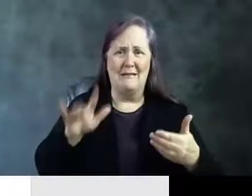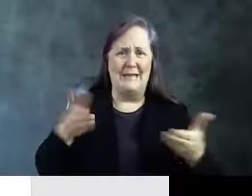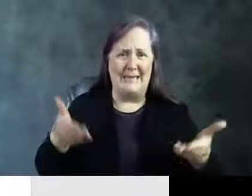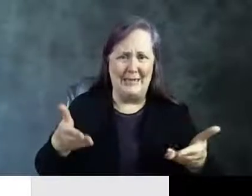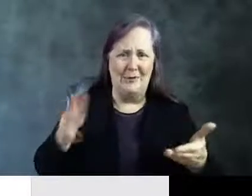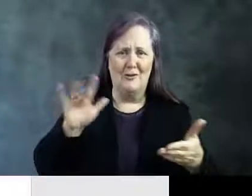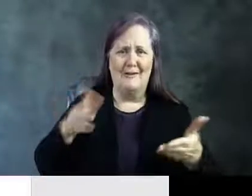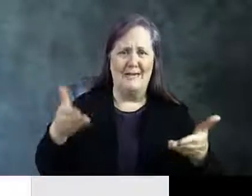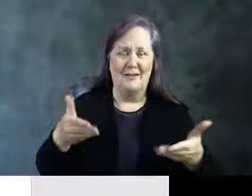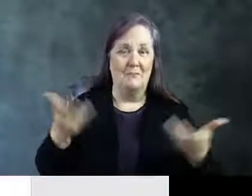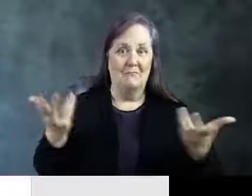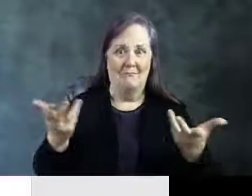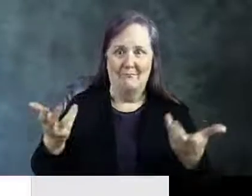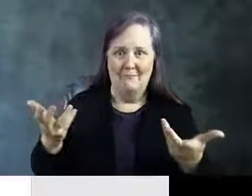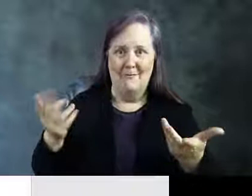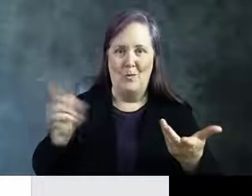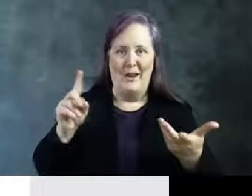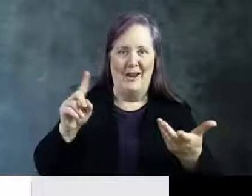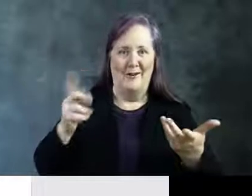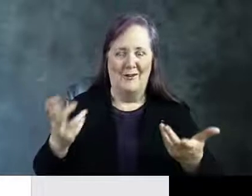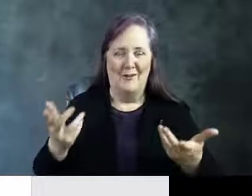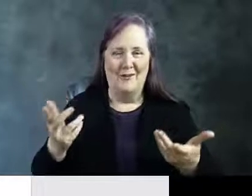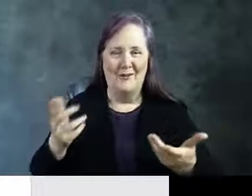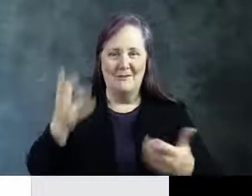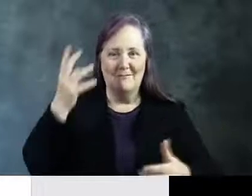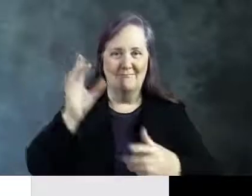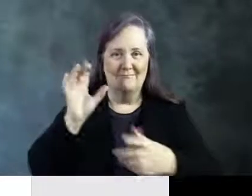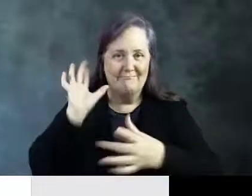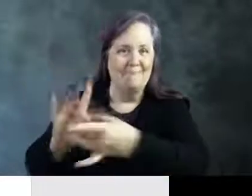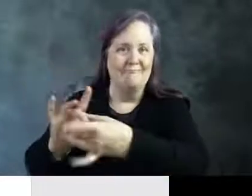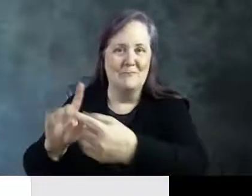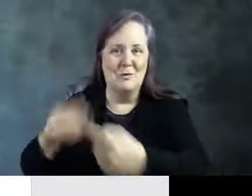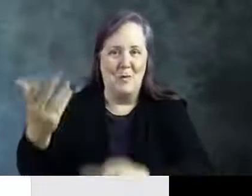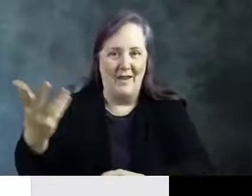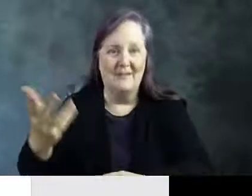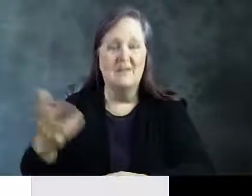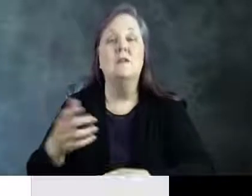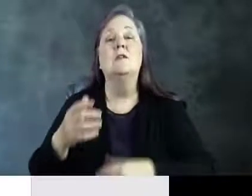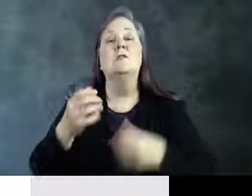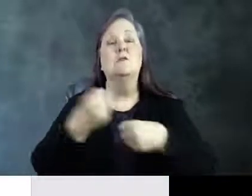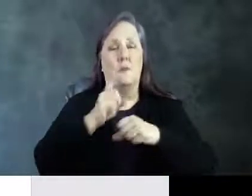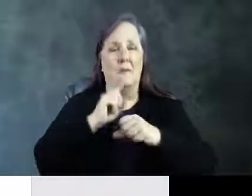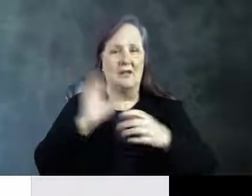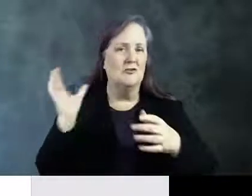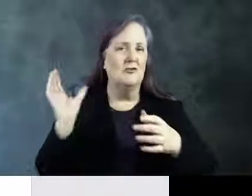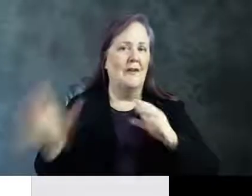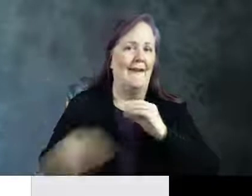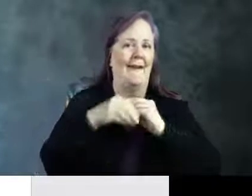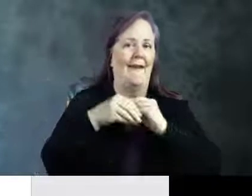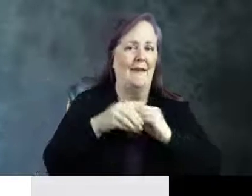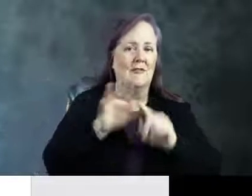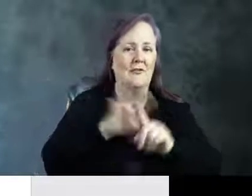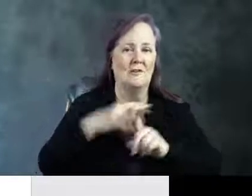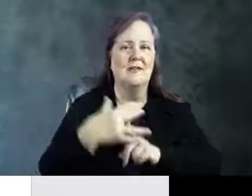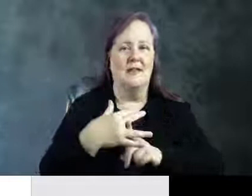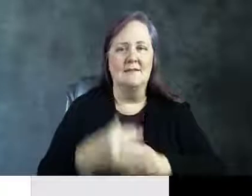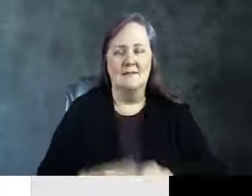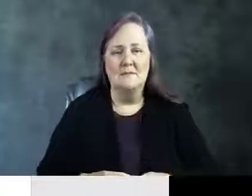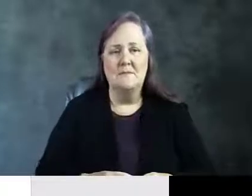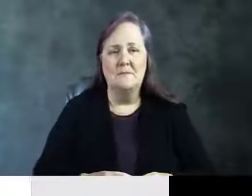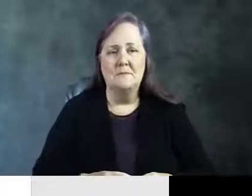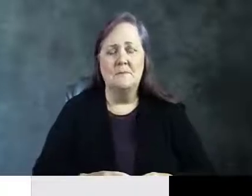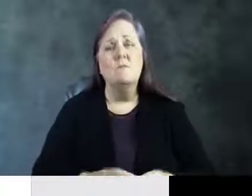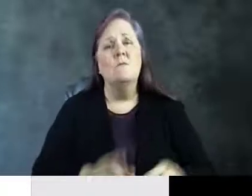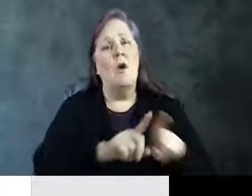So that's not very accessible. So we want to make sure our links have context. And you also want to think